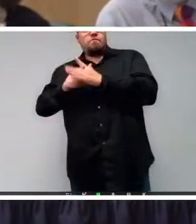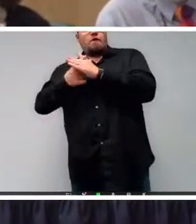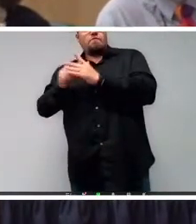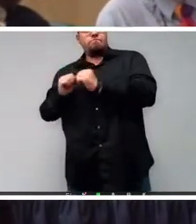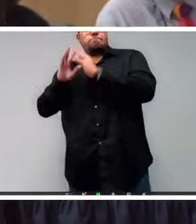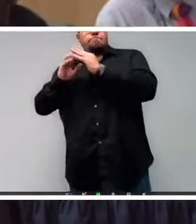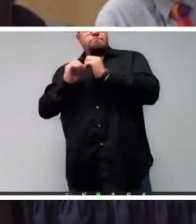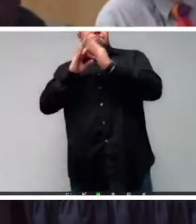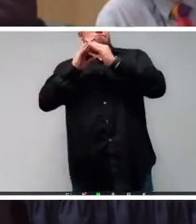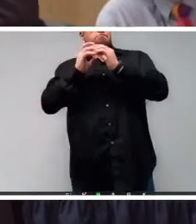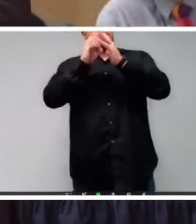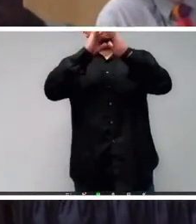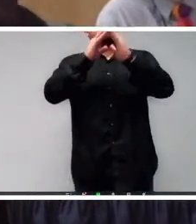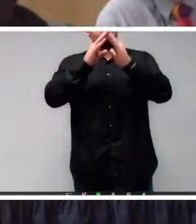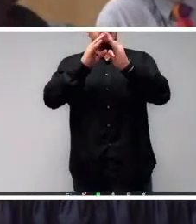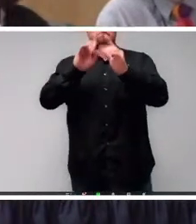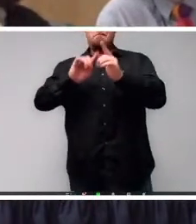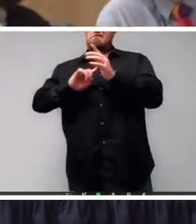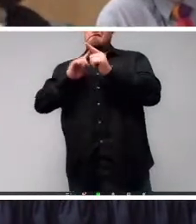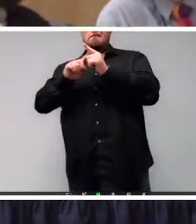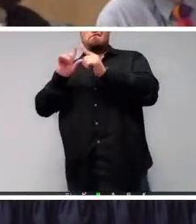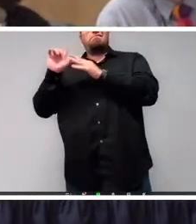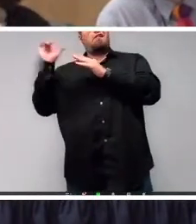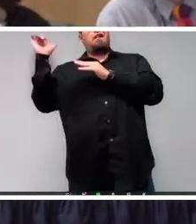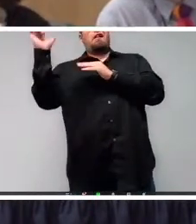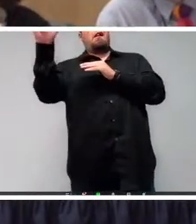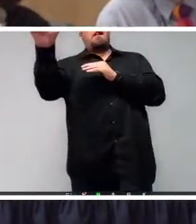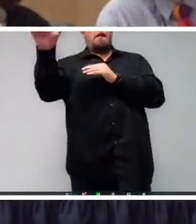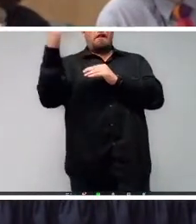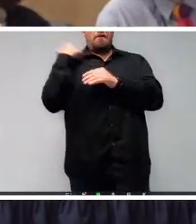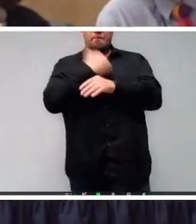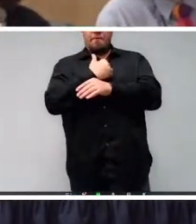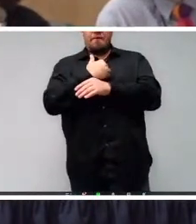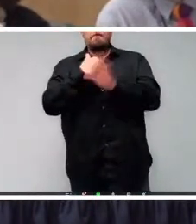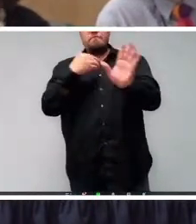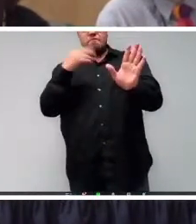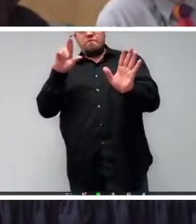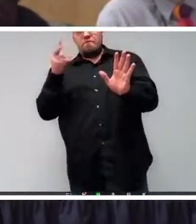to ultimately landing, as Rhonda said, with about